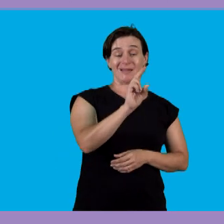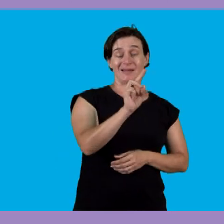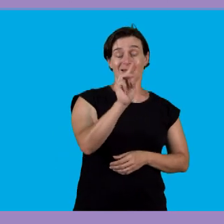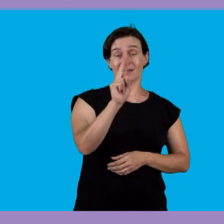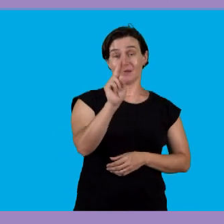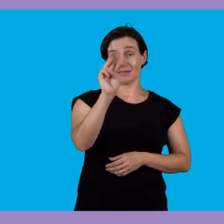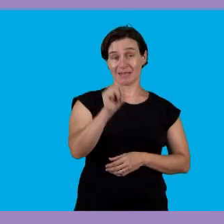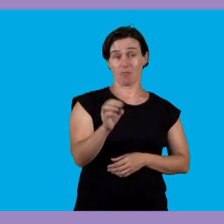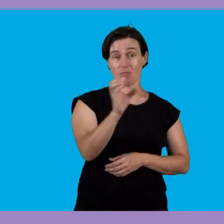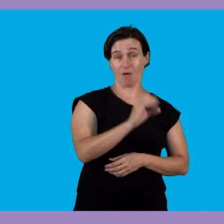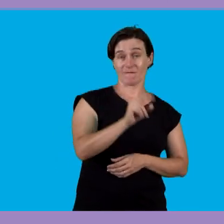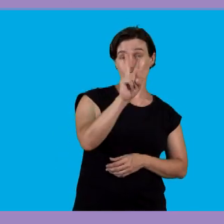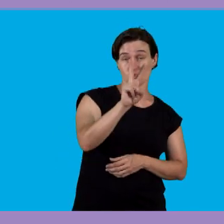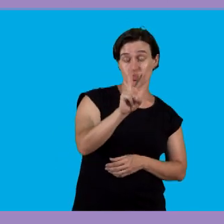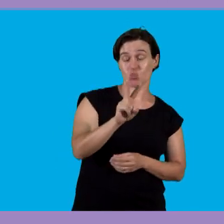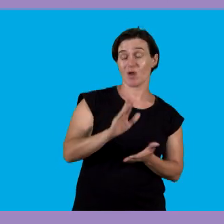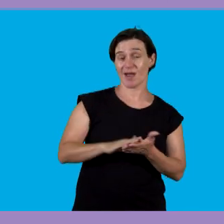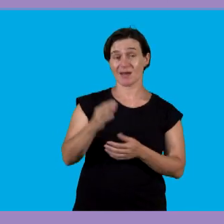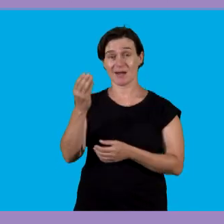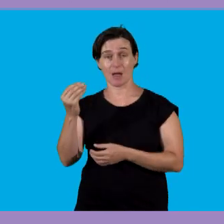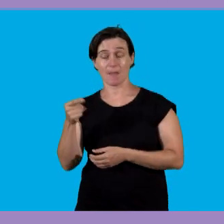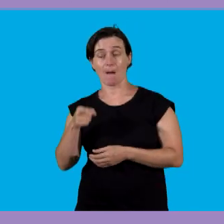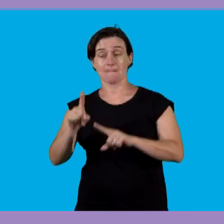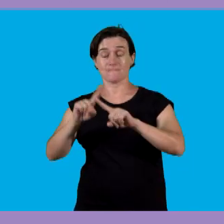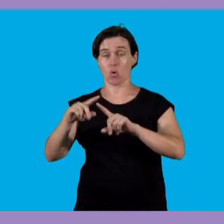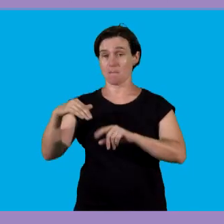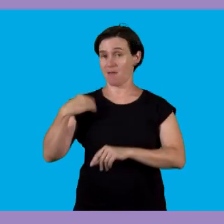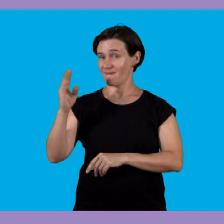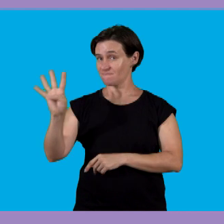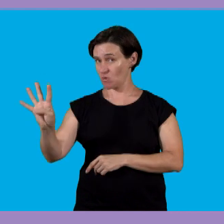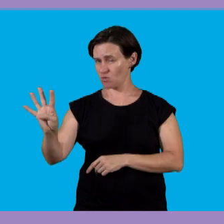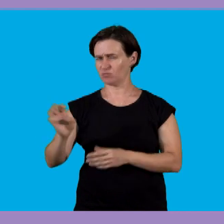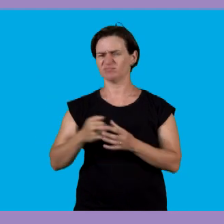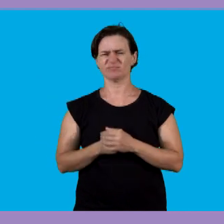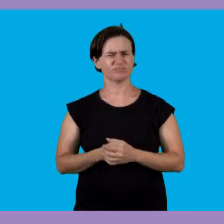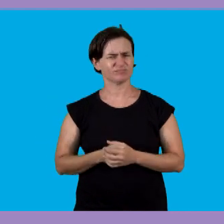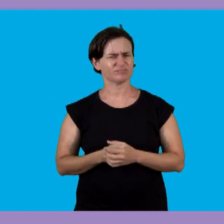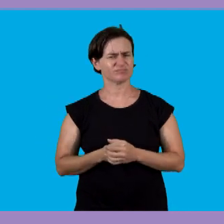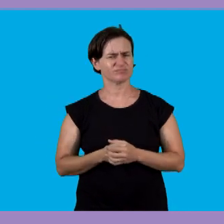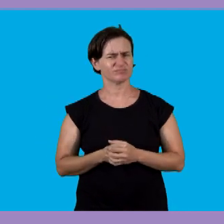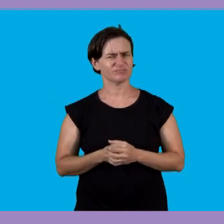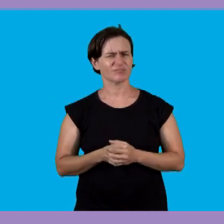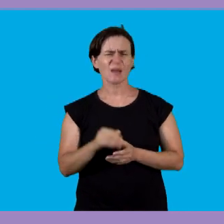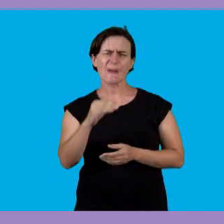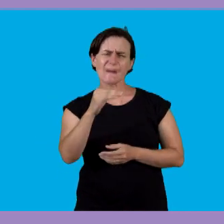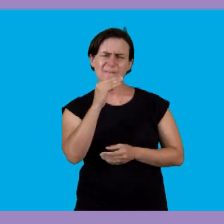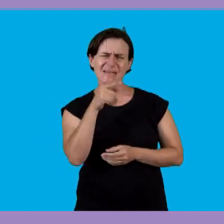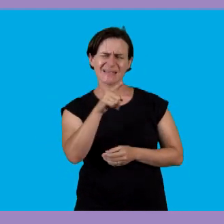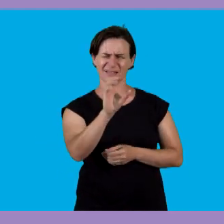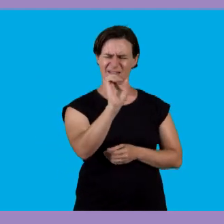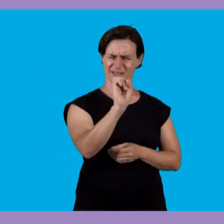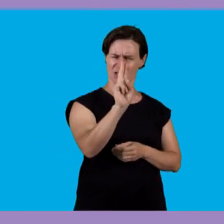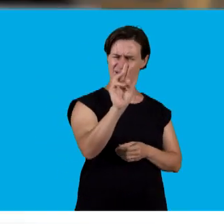is the sum of 2 and a number is multiplied by 4. So do we know what operation we are going to use